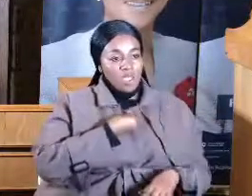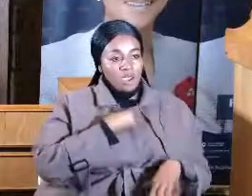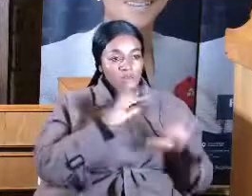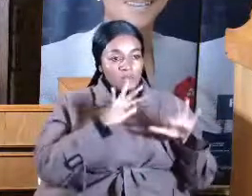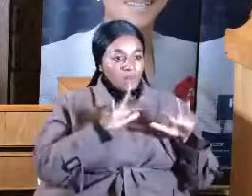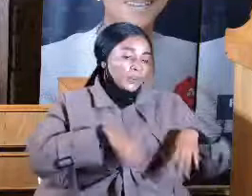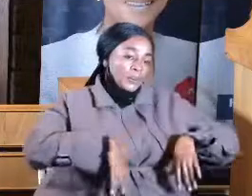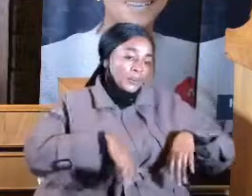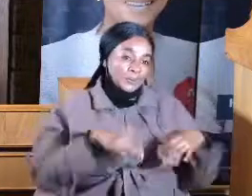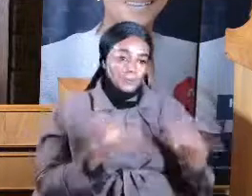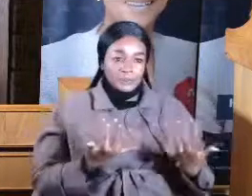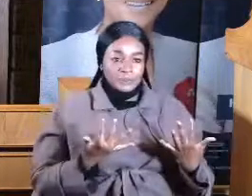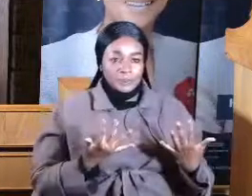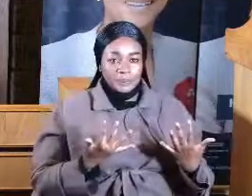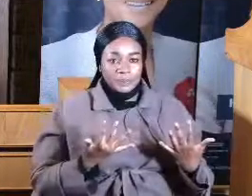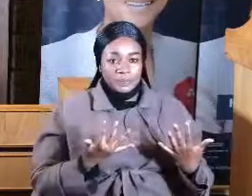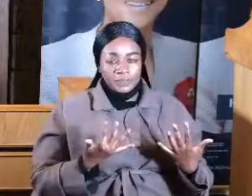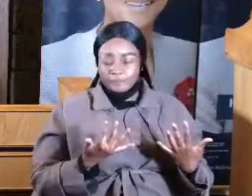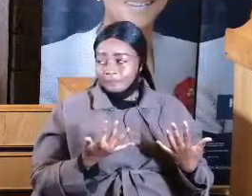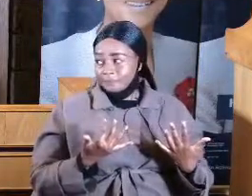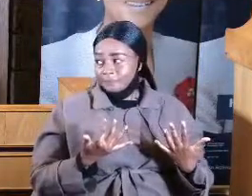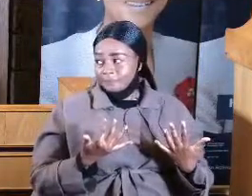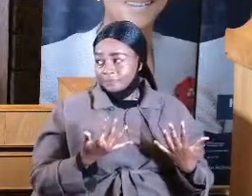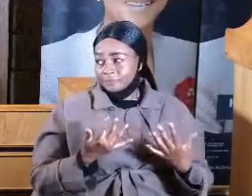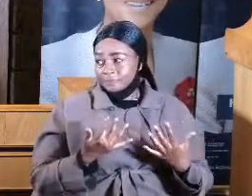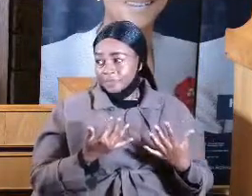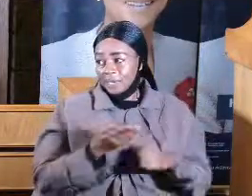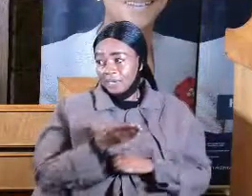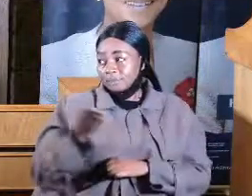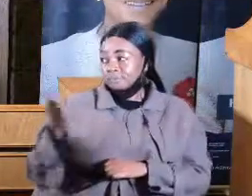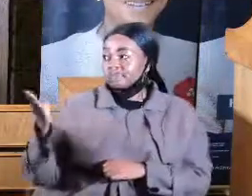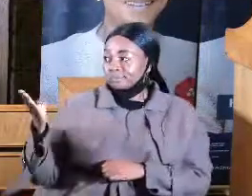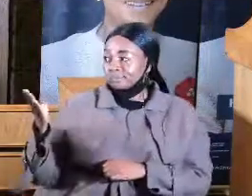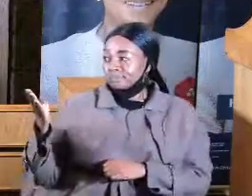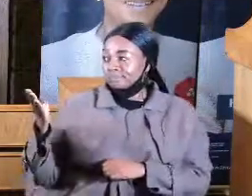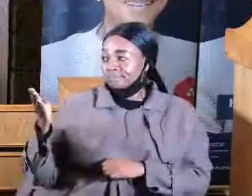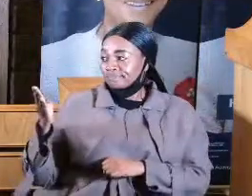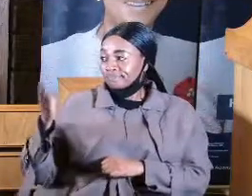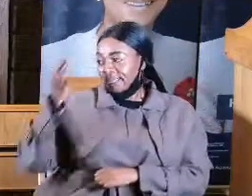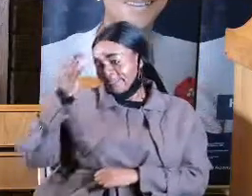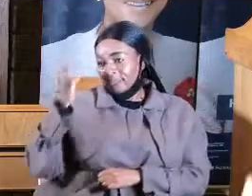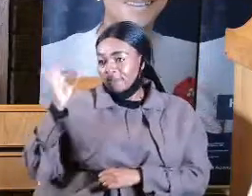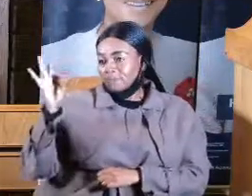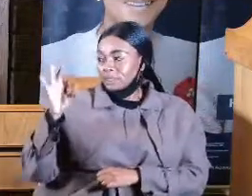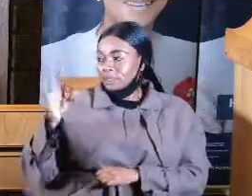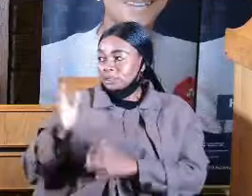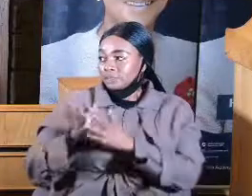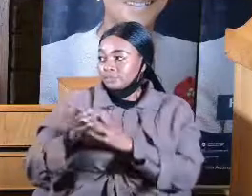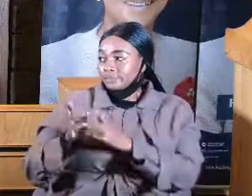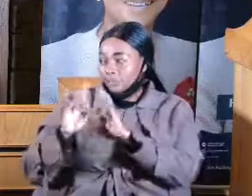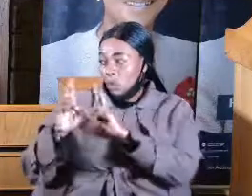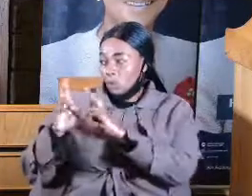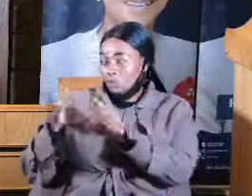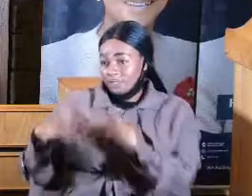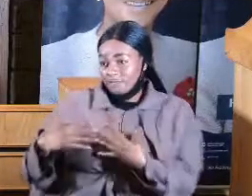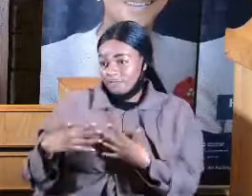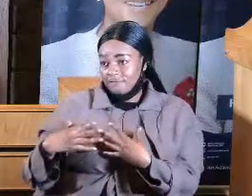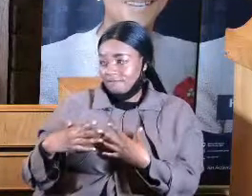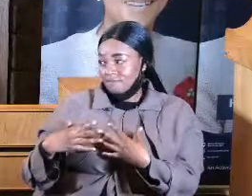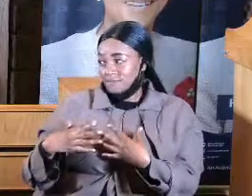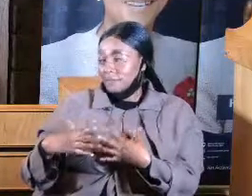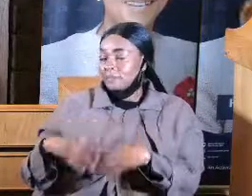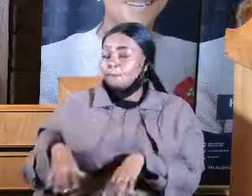room, and you are there in the sector. You'll probably give us some hope. As you walk down